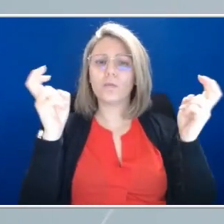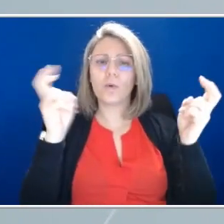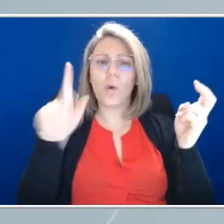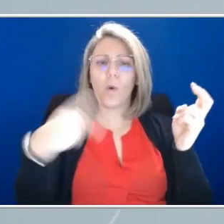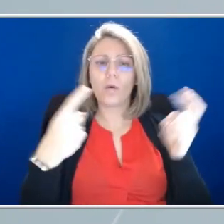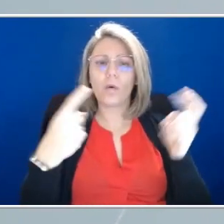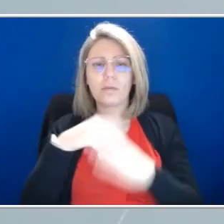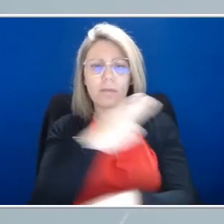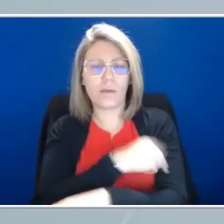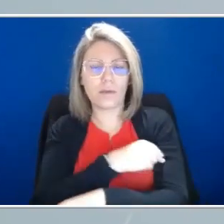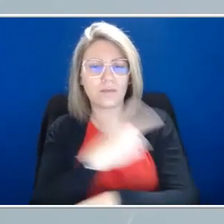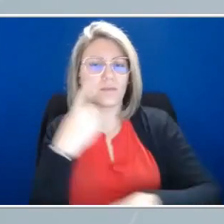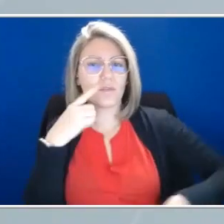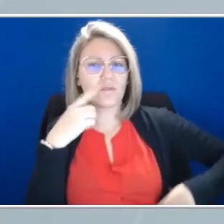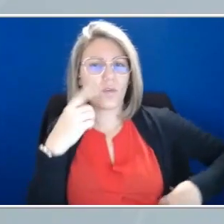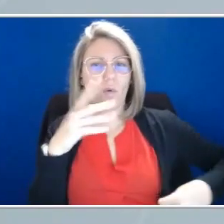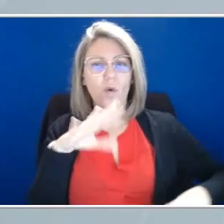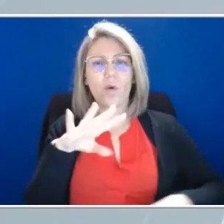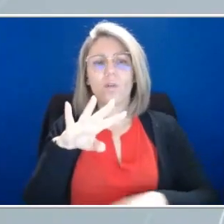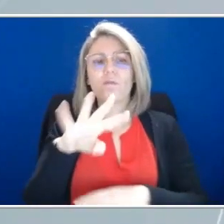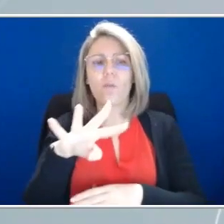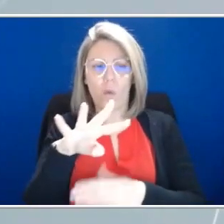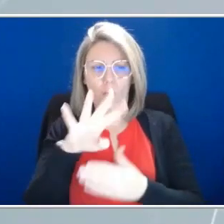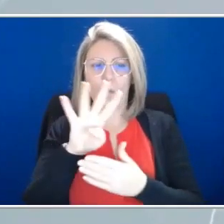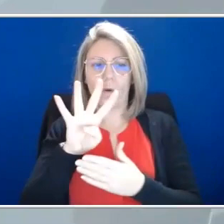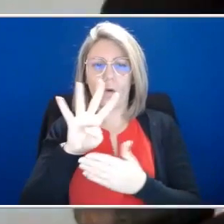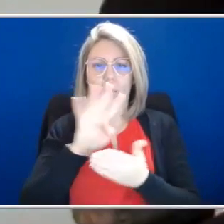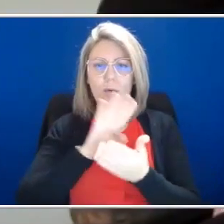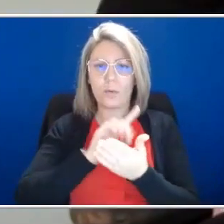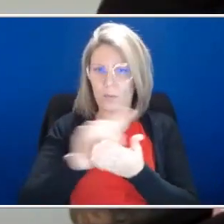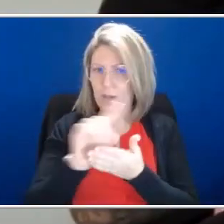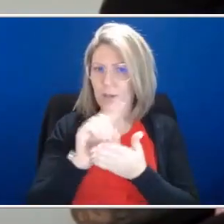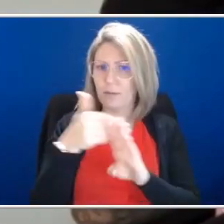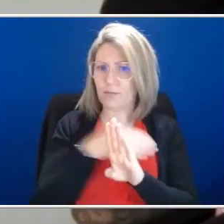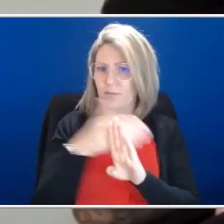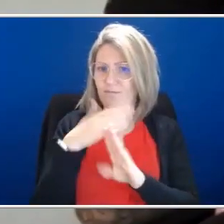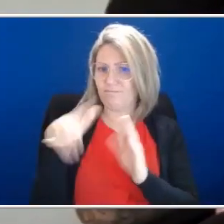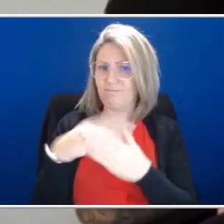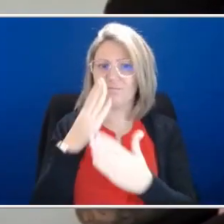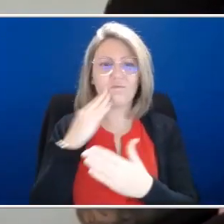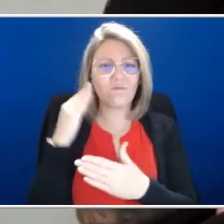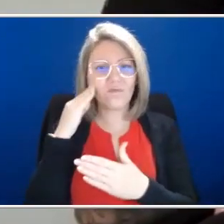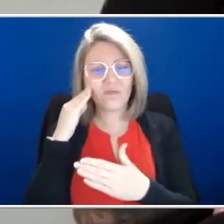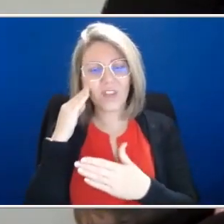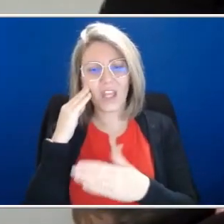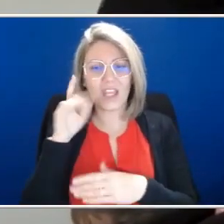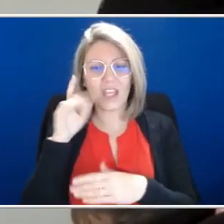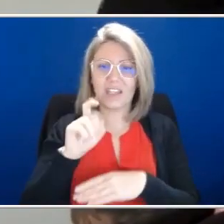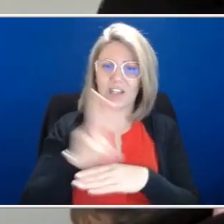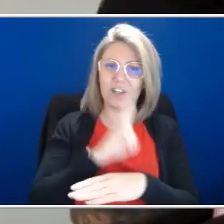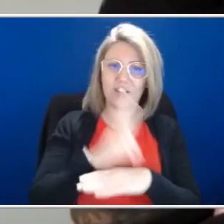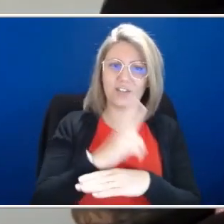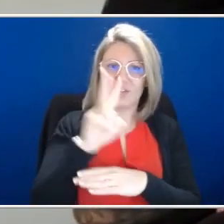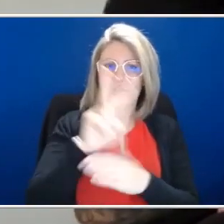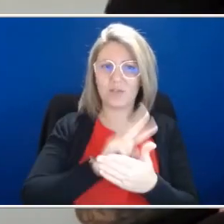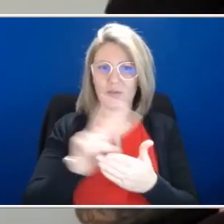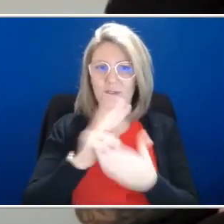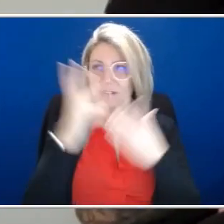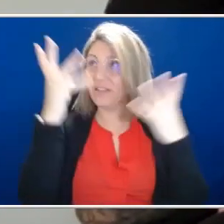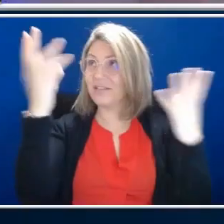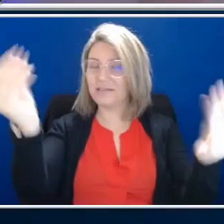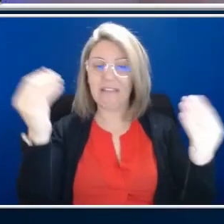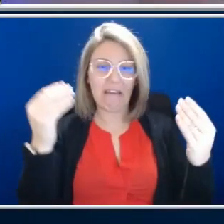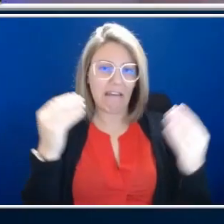hospital for 4 weeks before I got to come home. So I had to wear it 2 weeks outside of the hospital. So